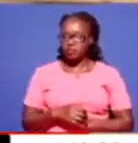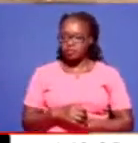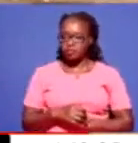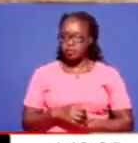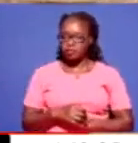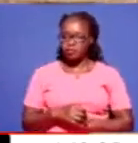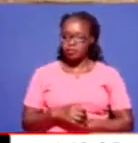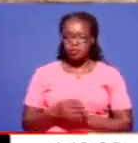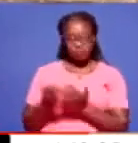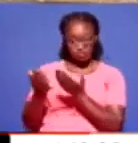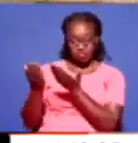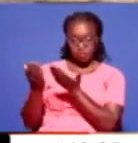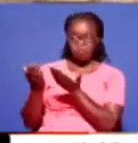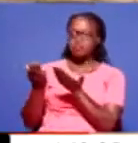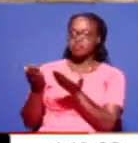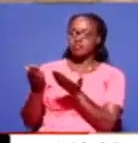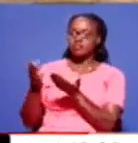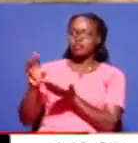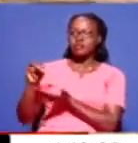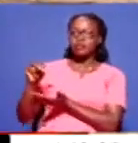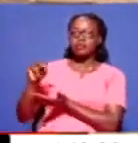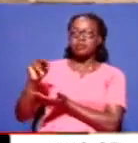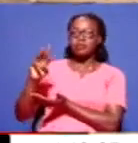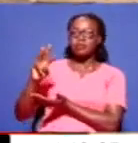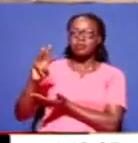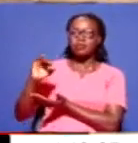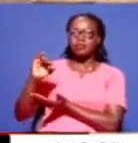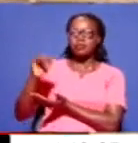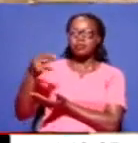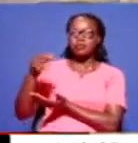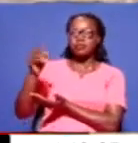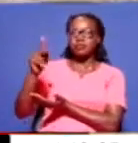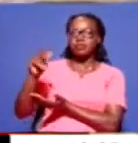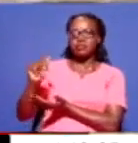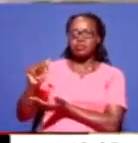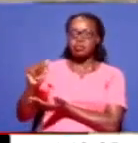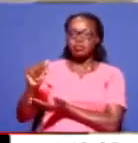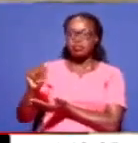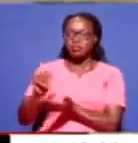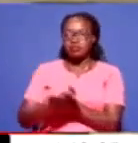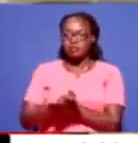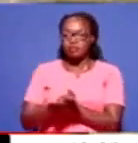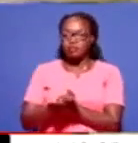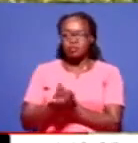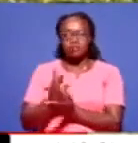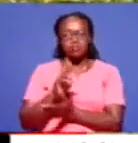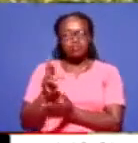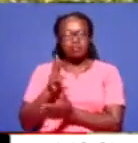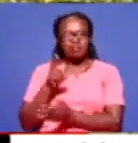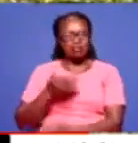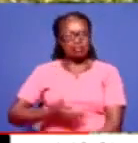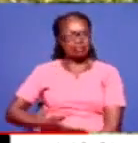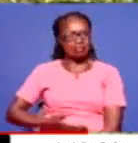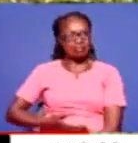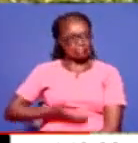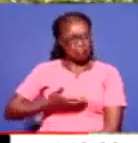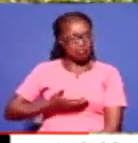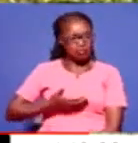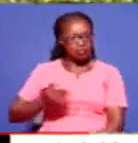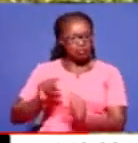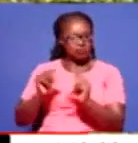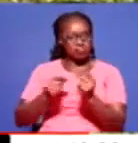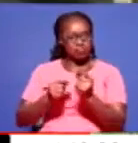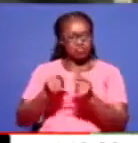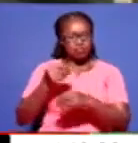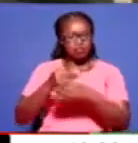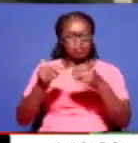These residents of Mwihoko and Kahawa sukari wards in Ruiru constituency are a dejected lot. The construction of a bridge that